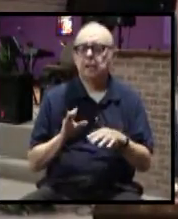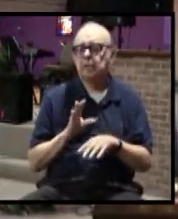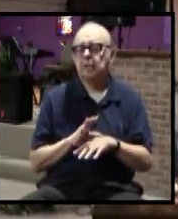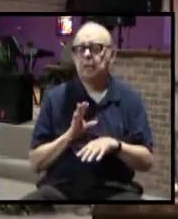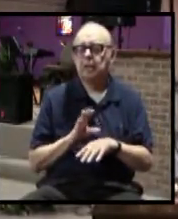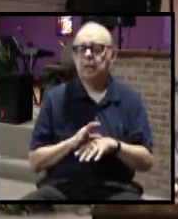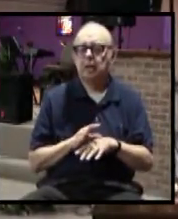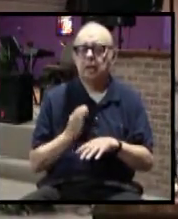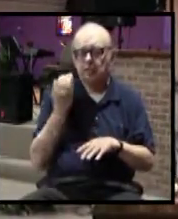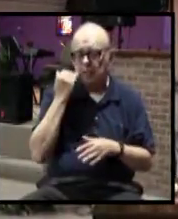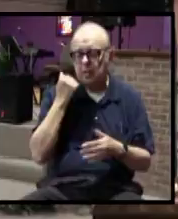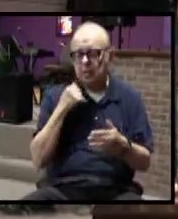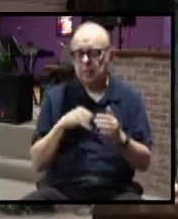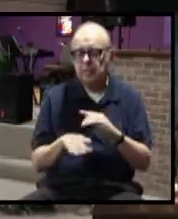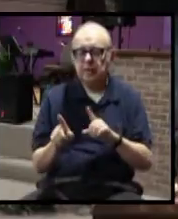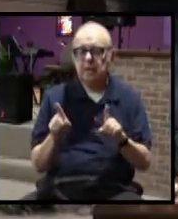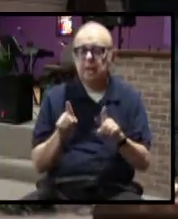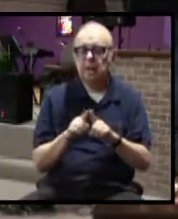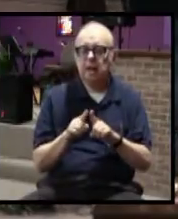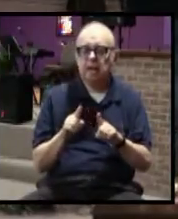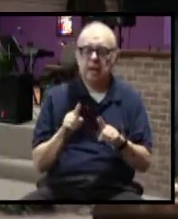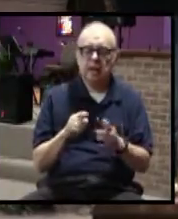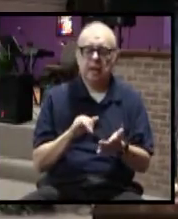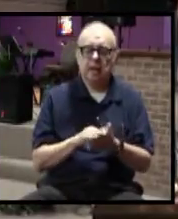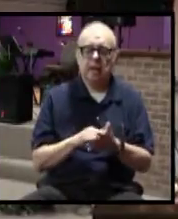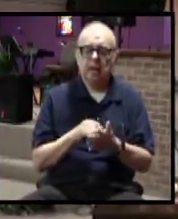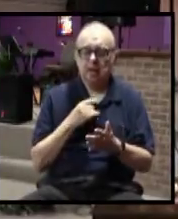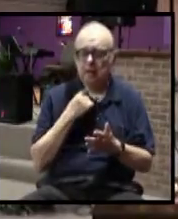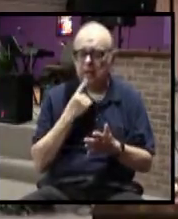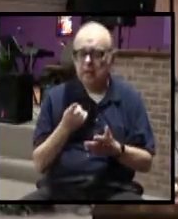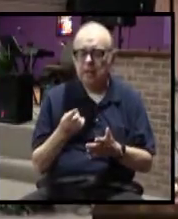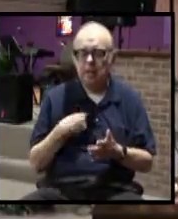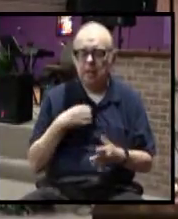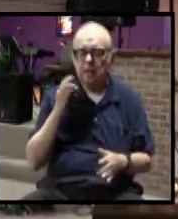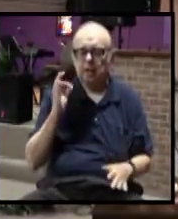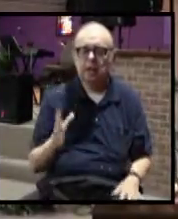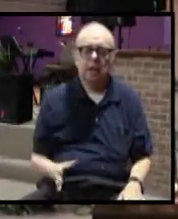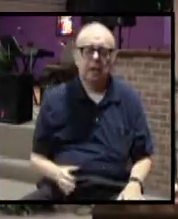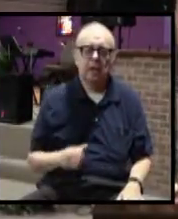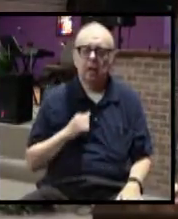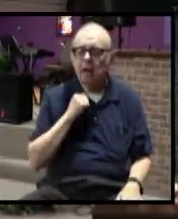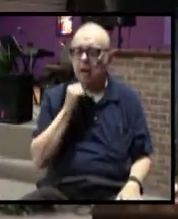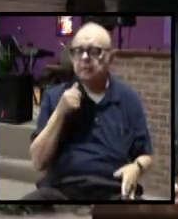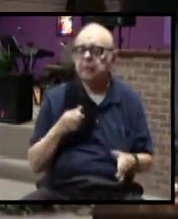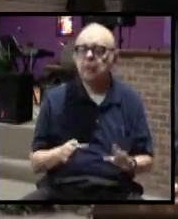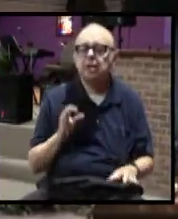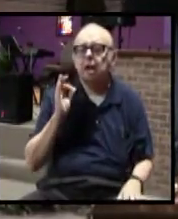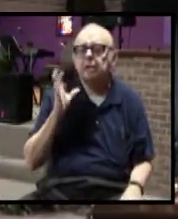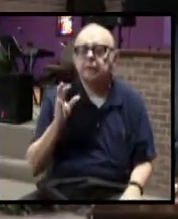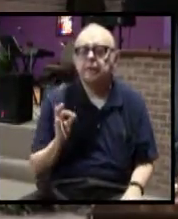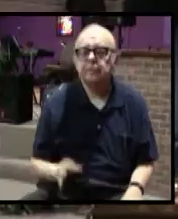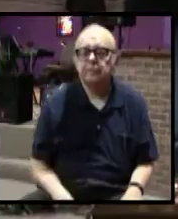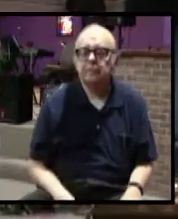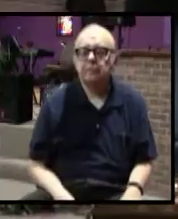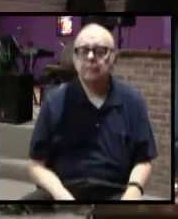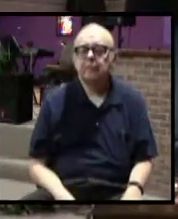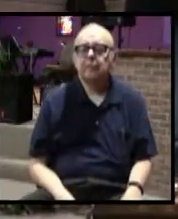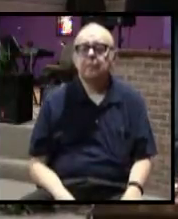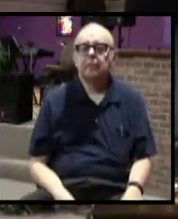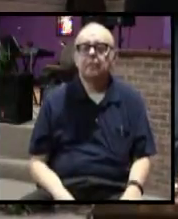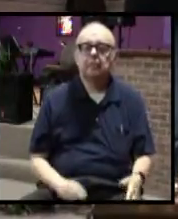that there were some churches that if I came in like this and I told them that I was a preacher, I was not allowed to preach.